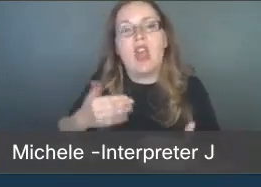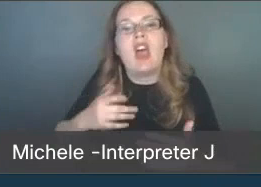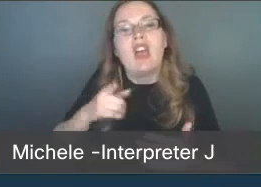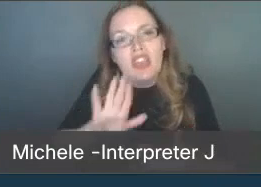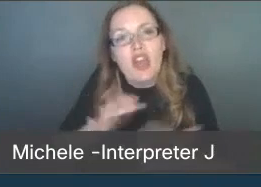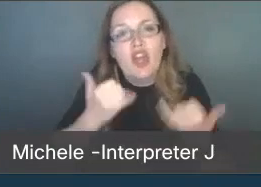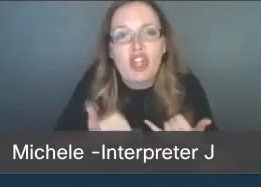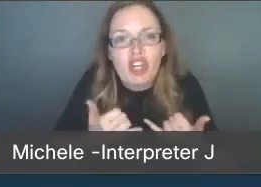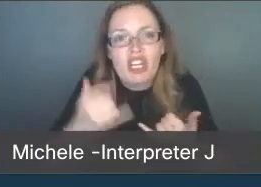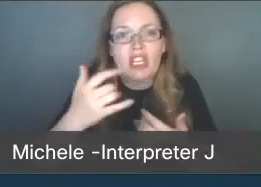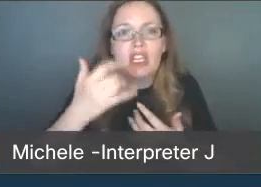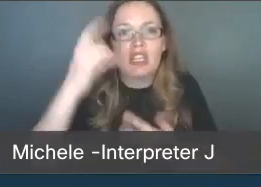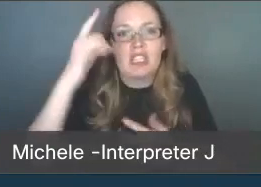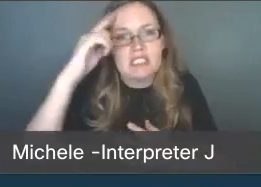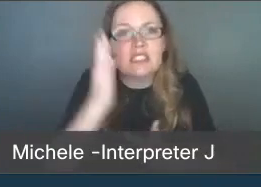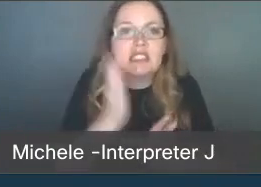psychosocial functioning.